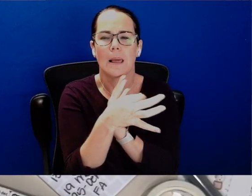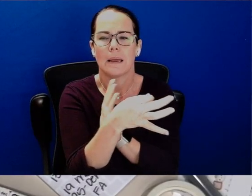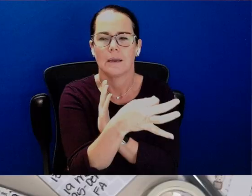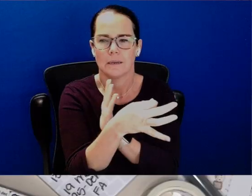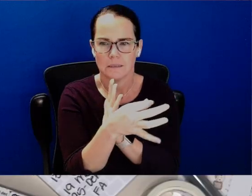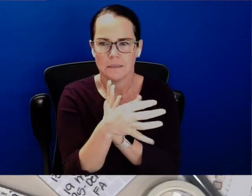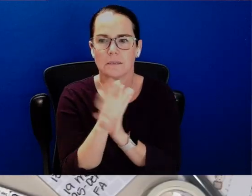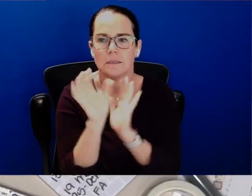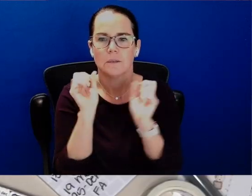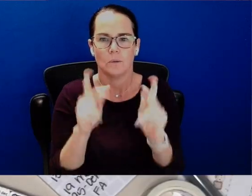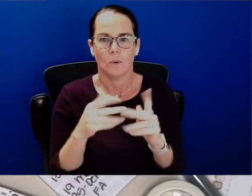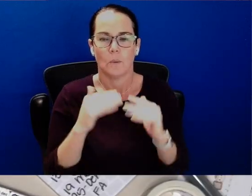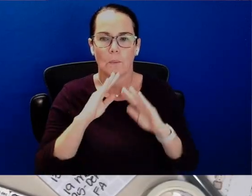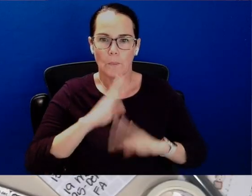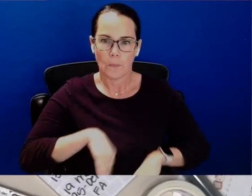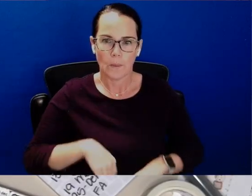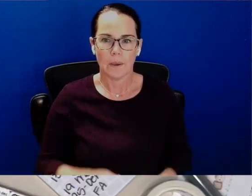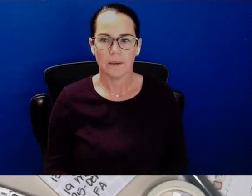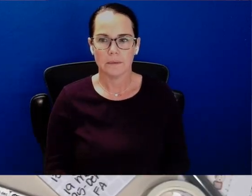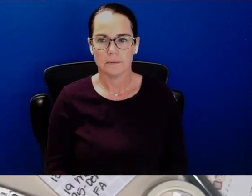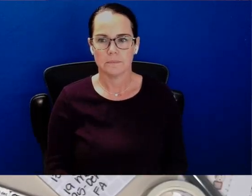up. Okay, good job.